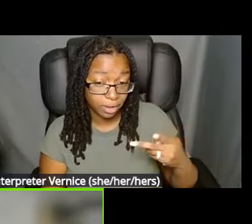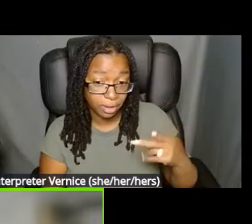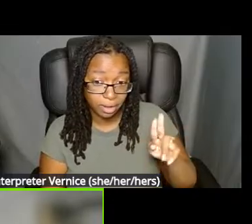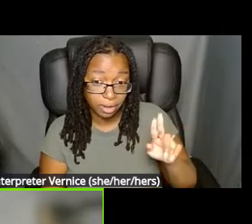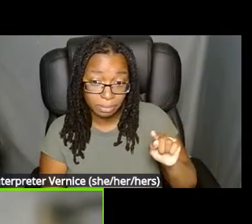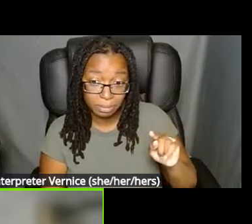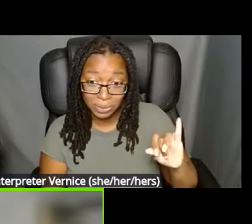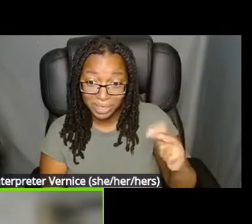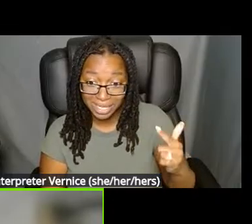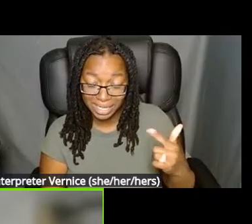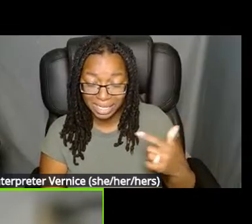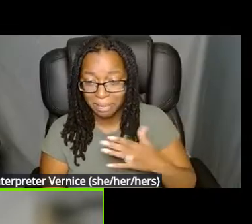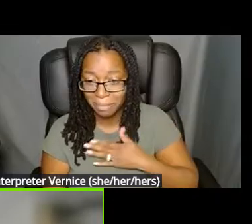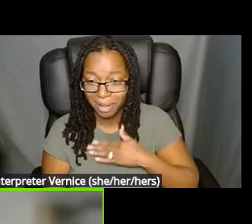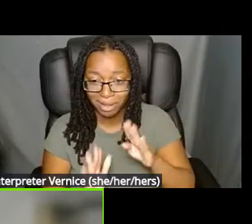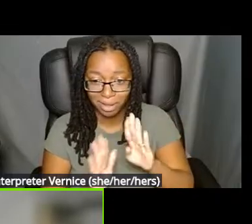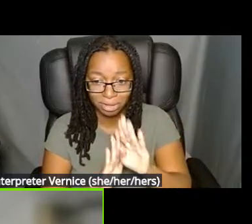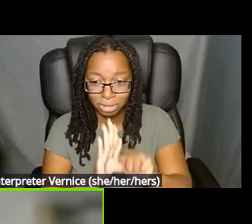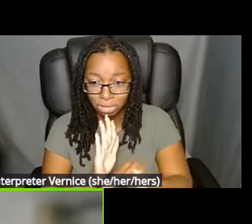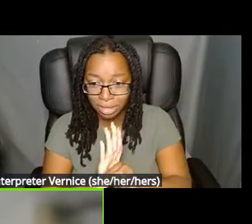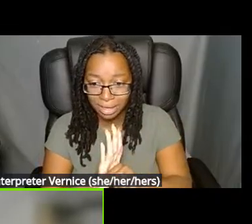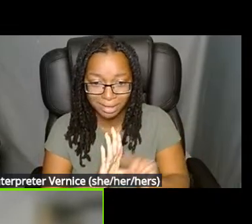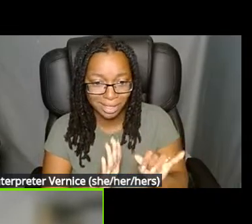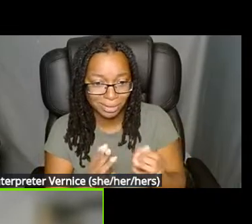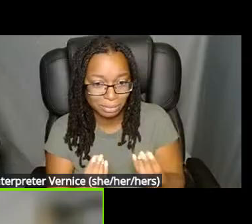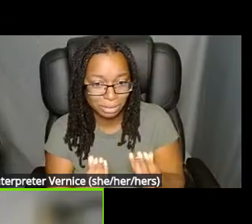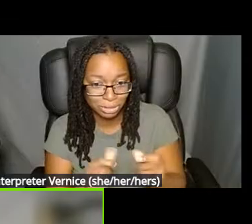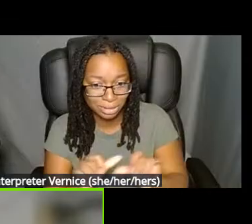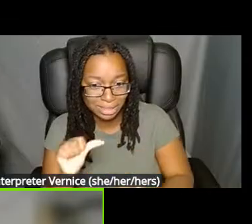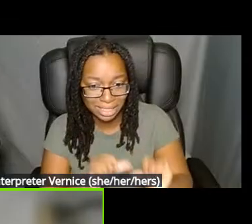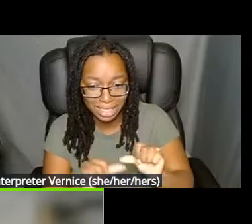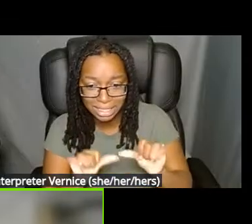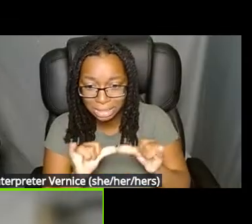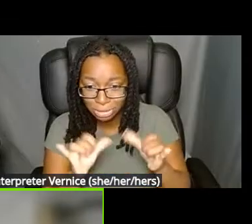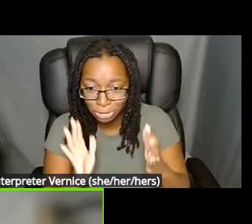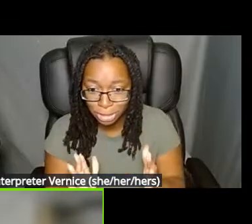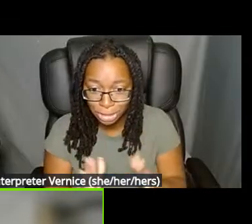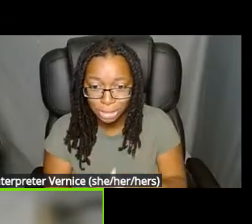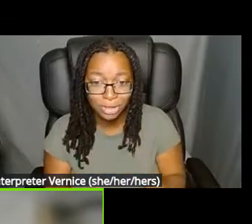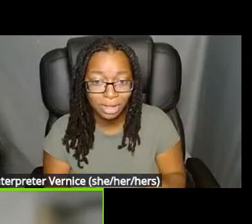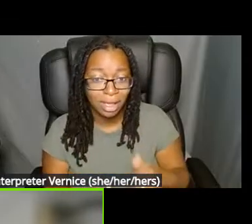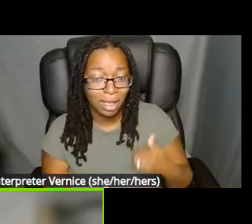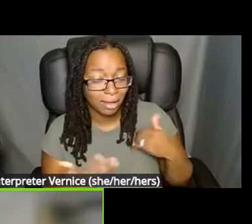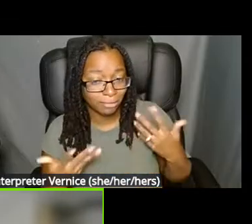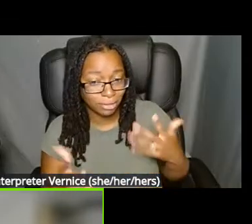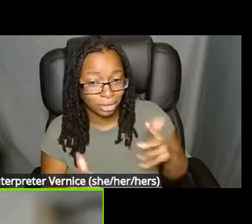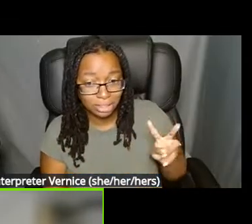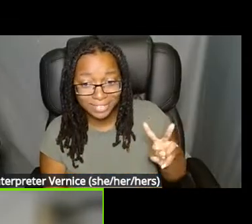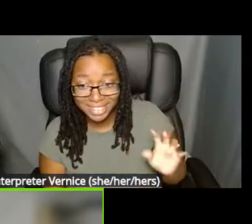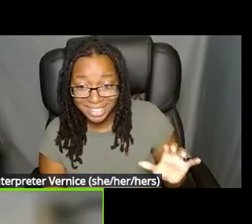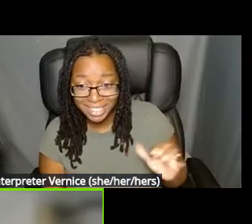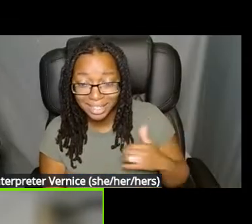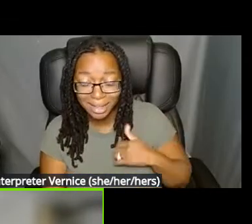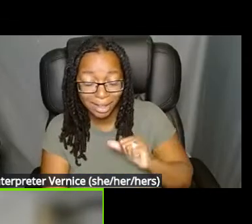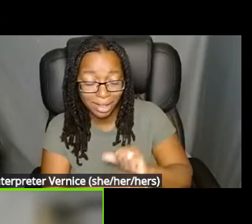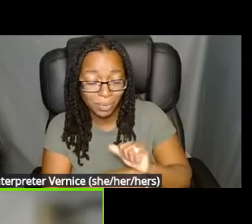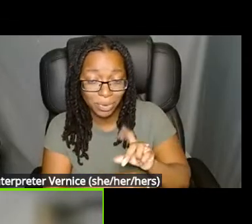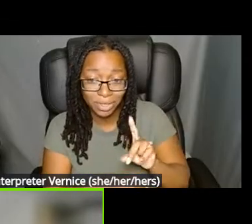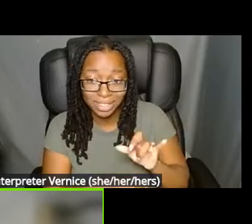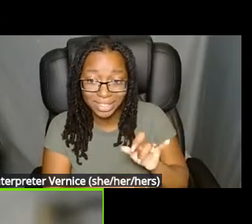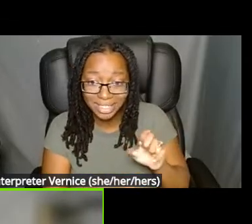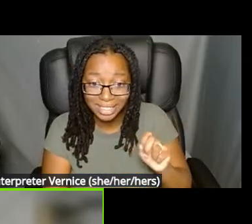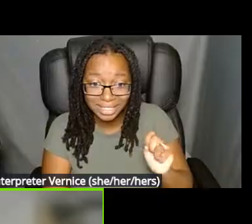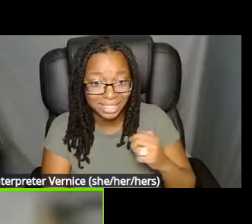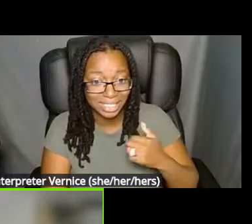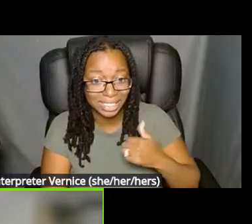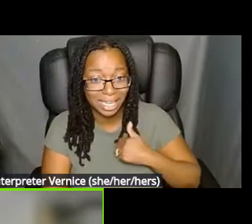like worked at particle accelerators, and now I am a chief product officer at a company that until 2 months ago, I didn't know what they did, but they make a shit ton of